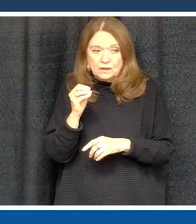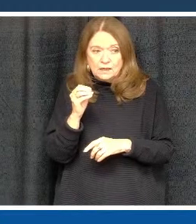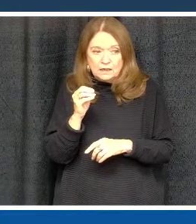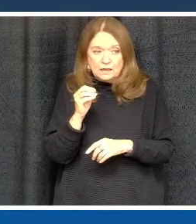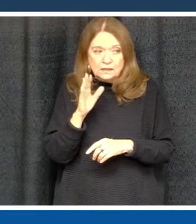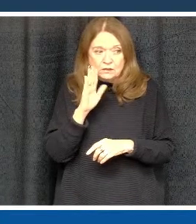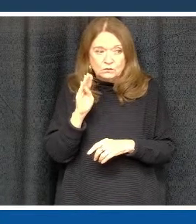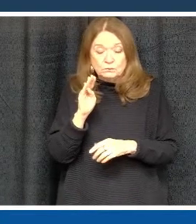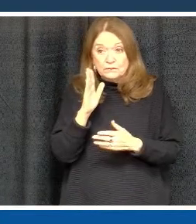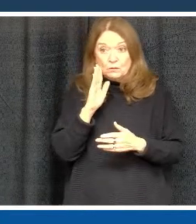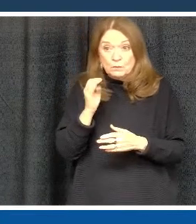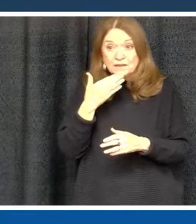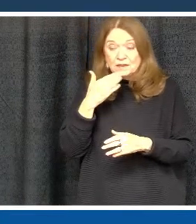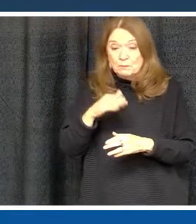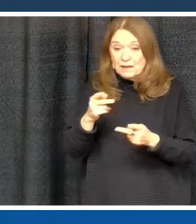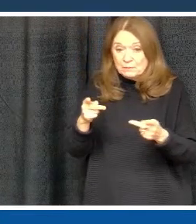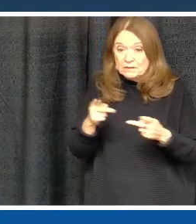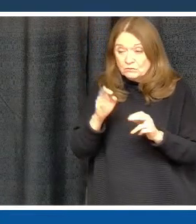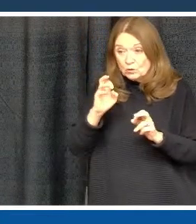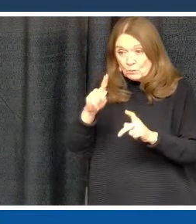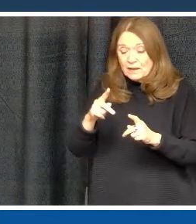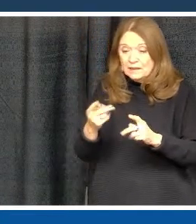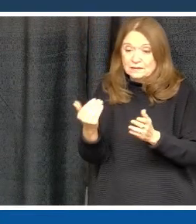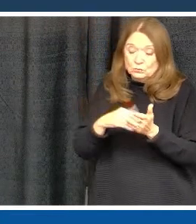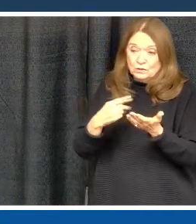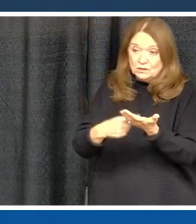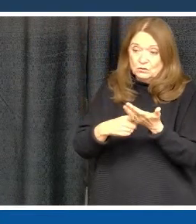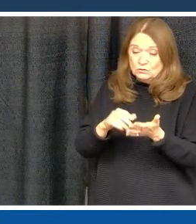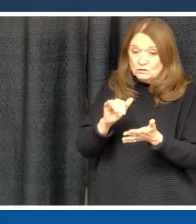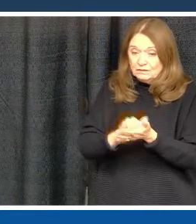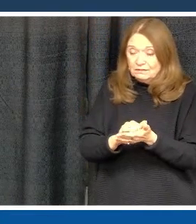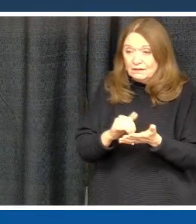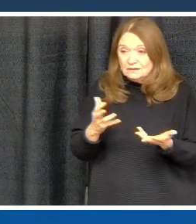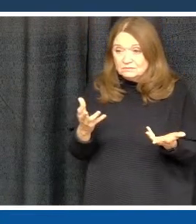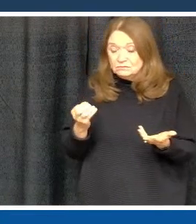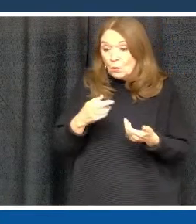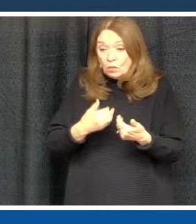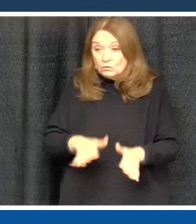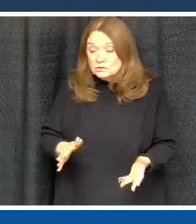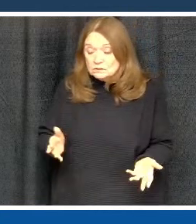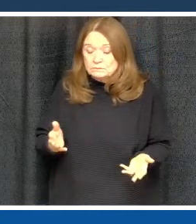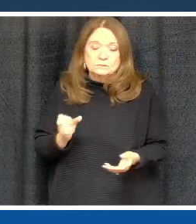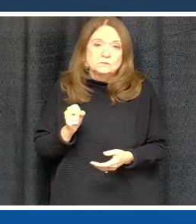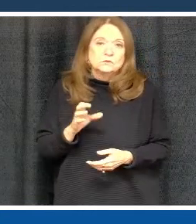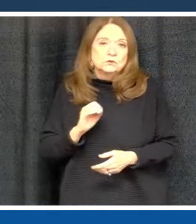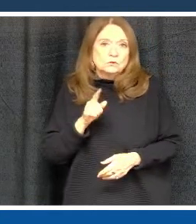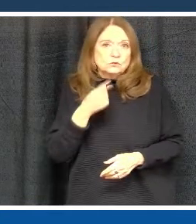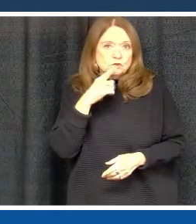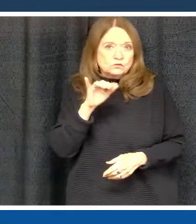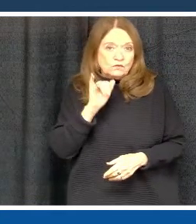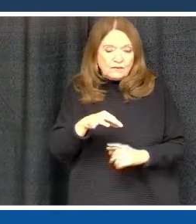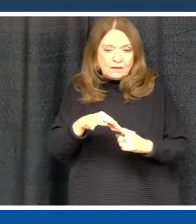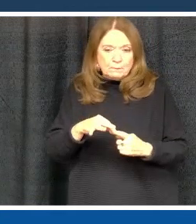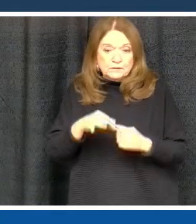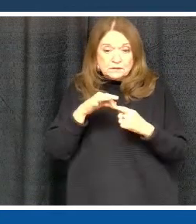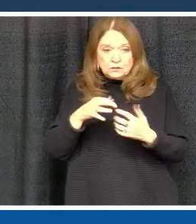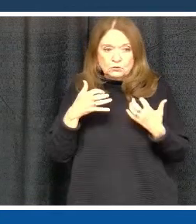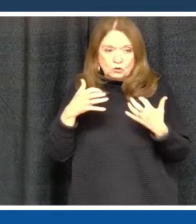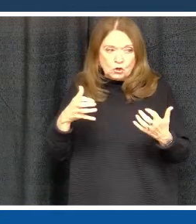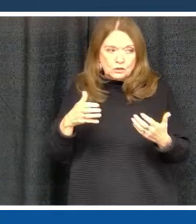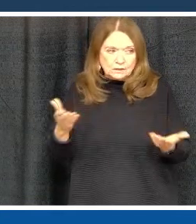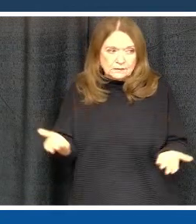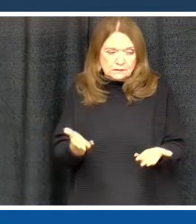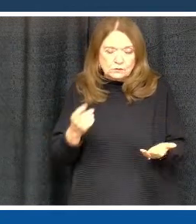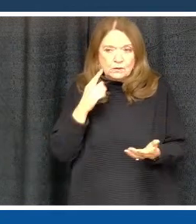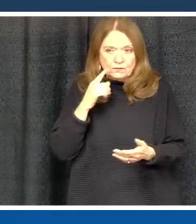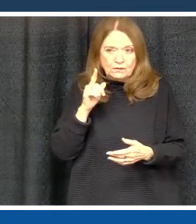a bad position to have to go back and renegotiate those contracts or just accept a loss. So just for that particular audience, I think we